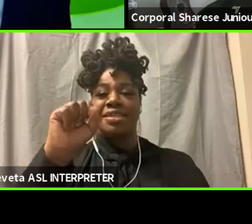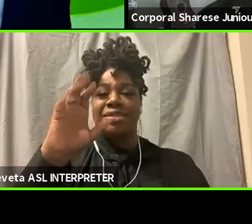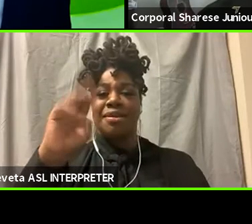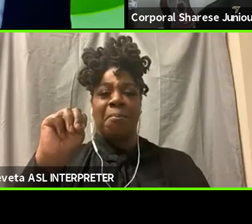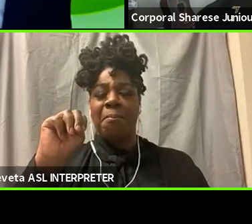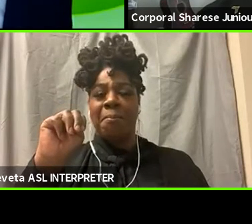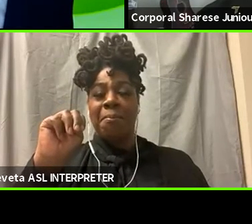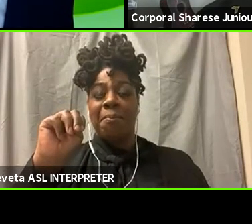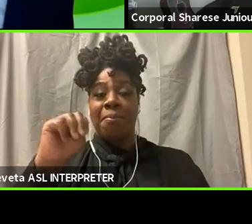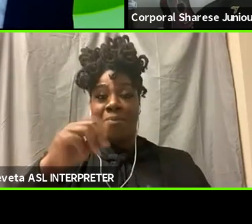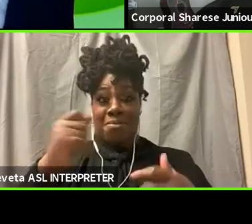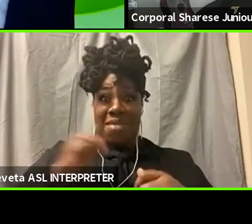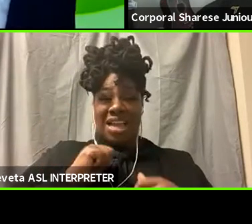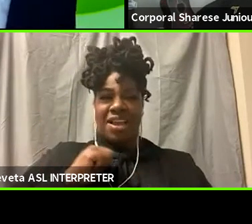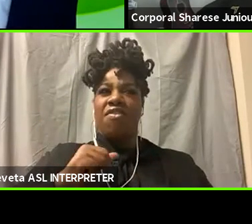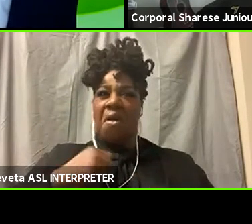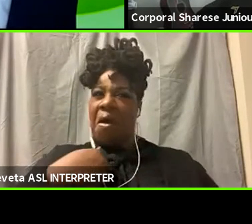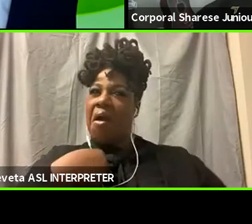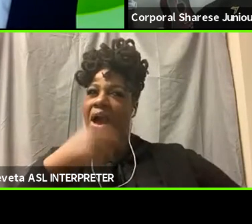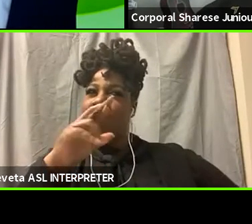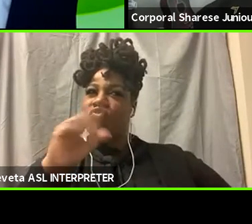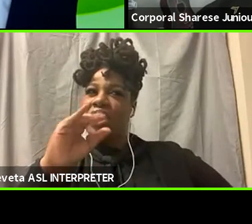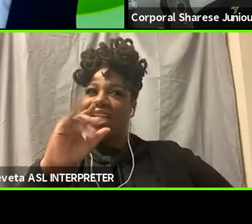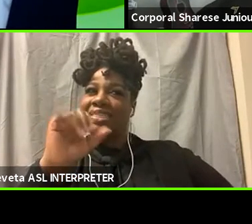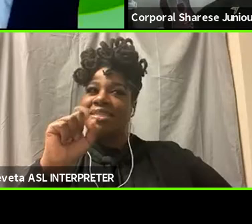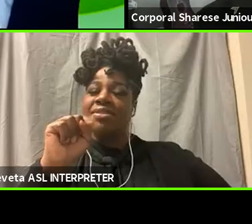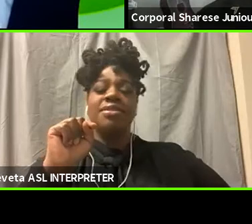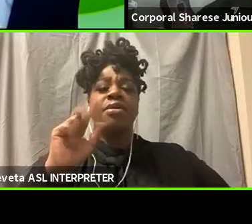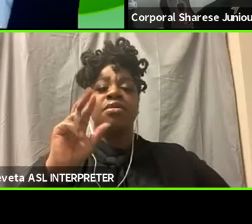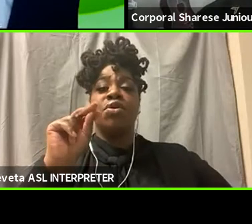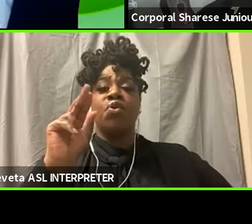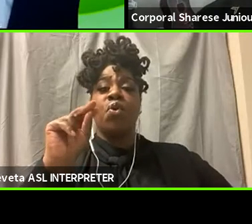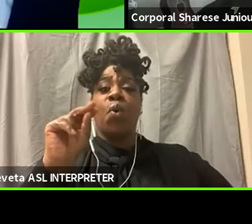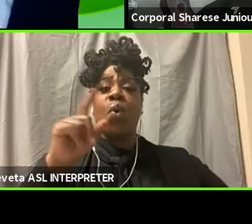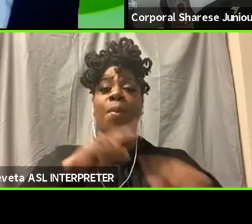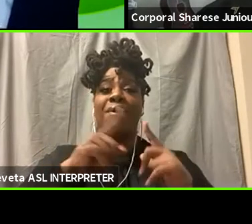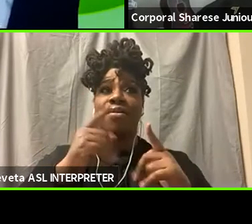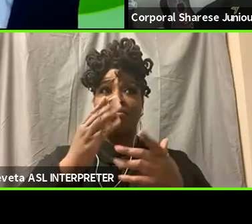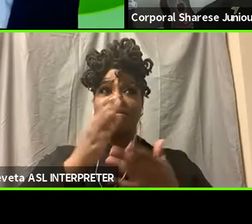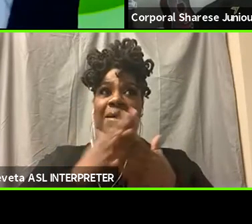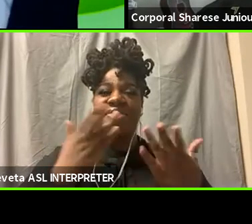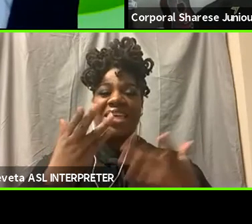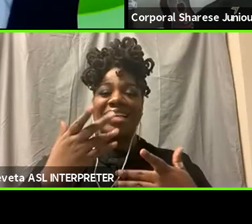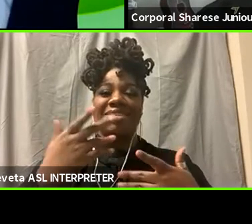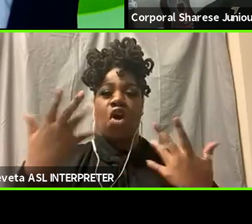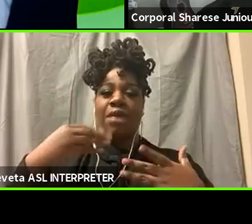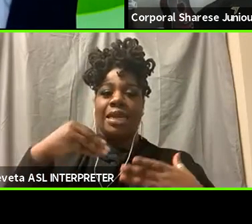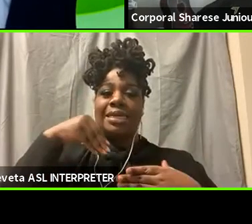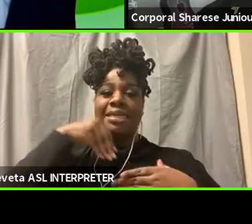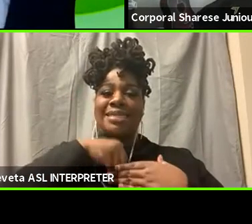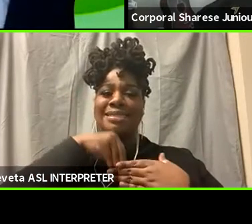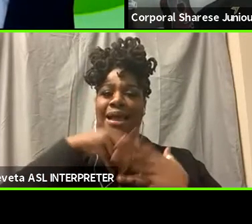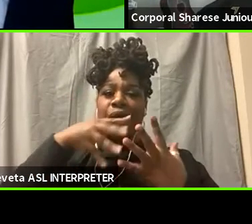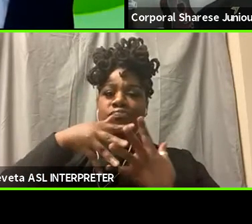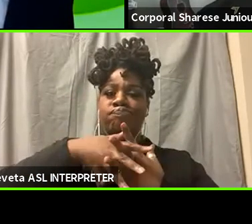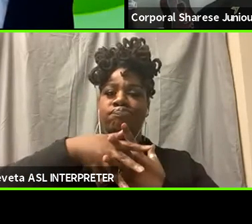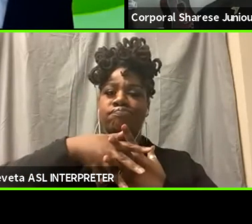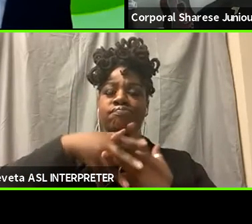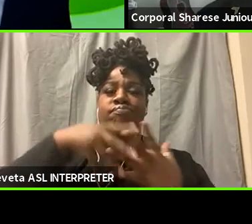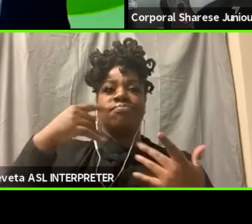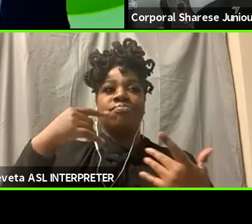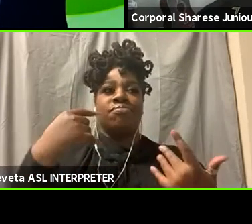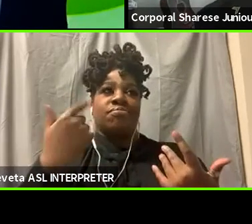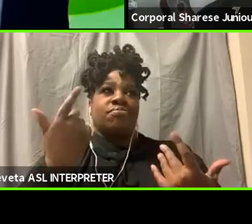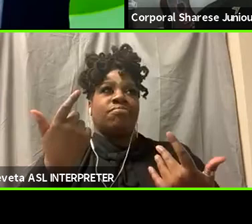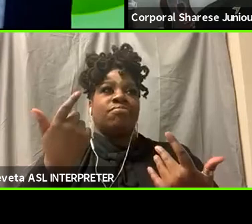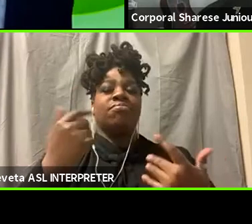doesn't mean that I wasn't doing things, that I didn't hold biases that got in the way of my desire